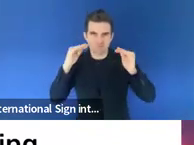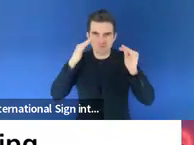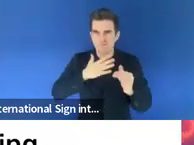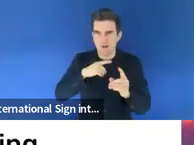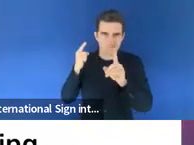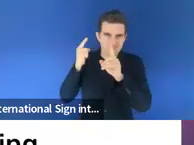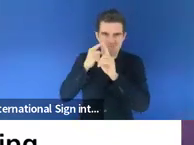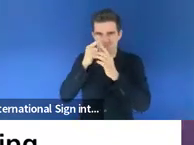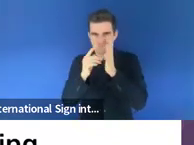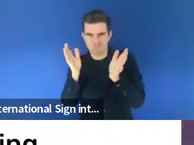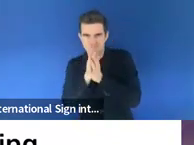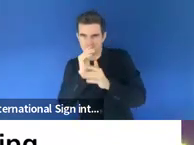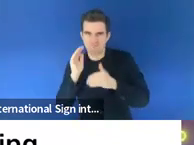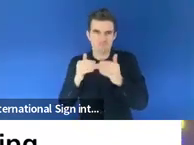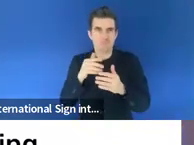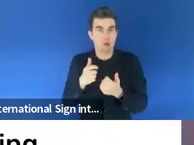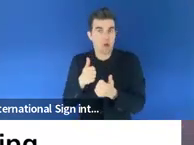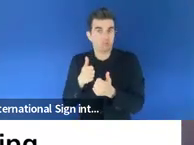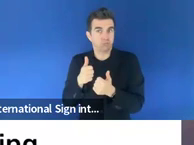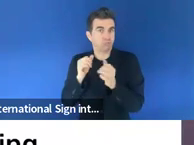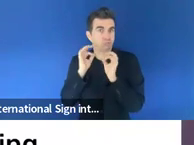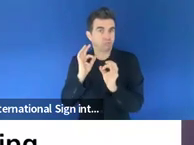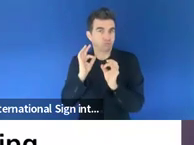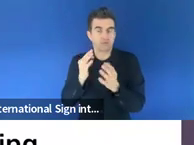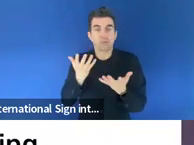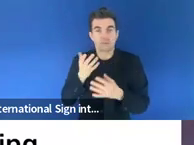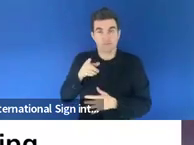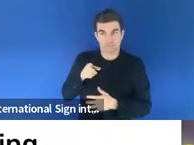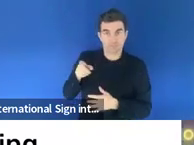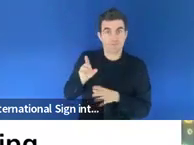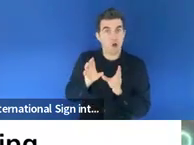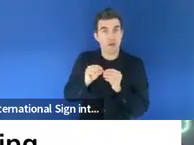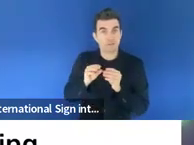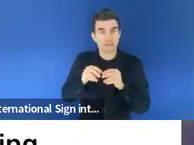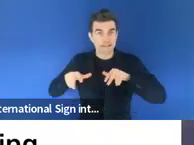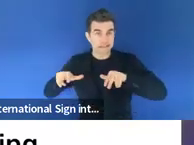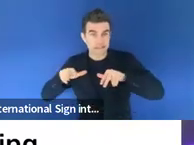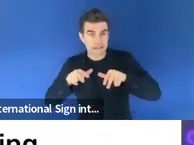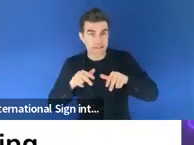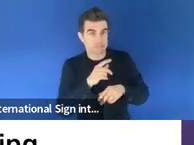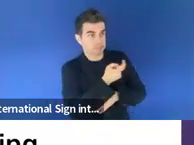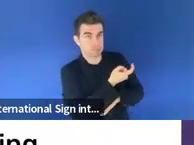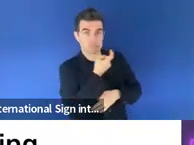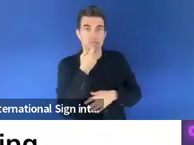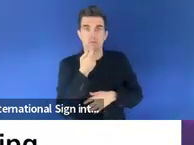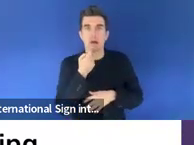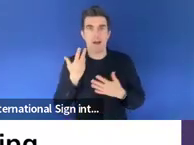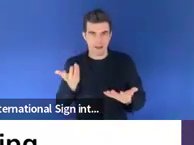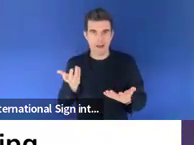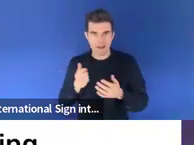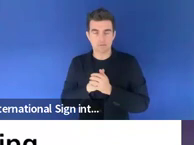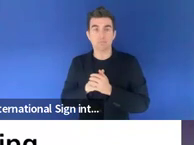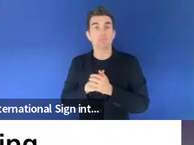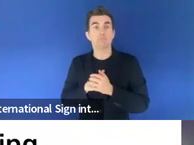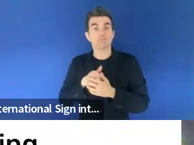this. So now they're talking about it in their research groups or in their development groups or in whatever departments they're working